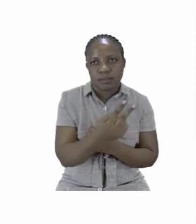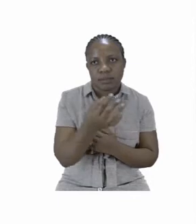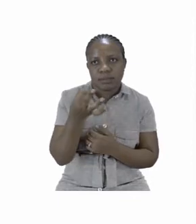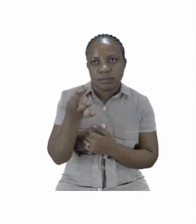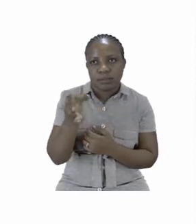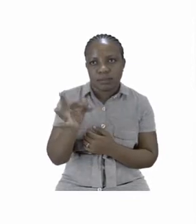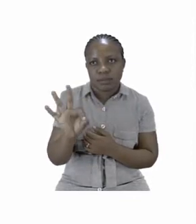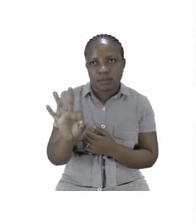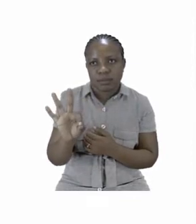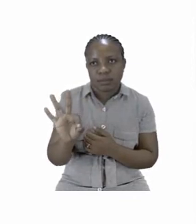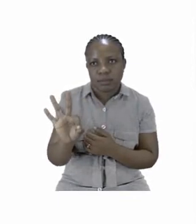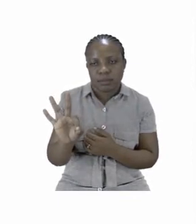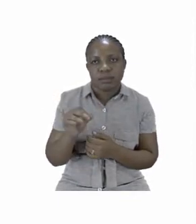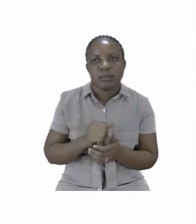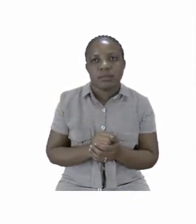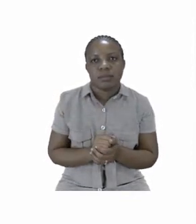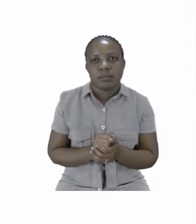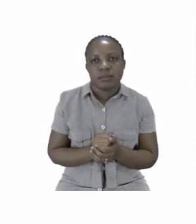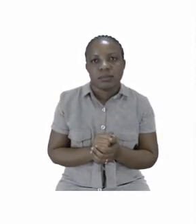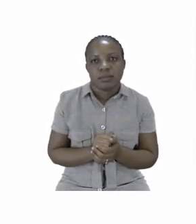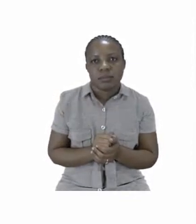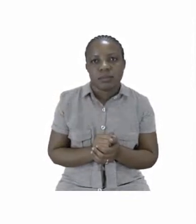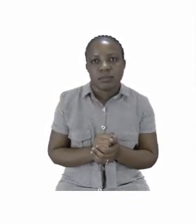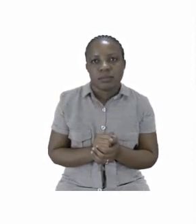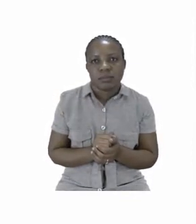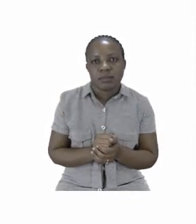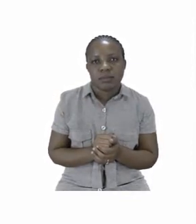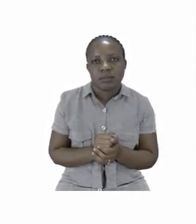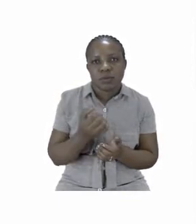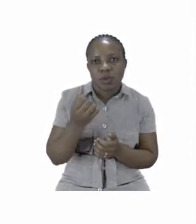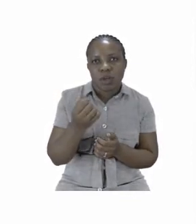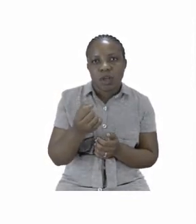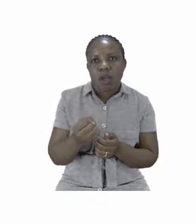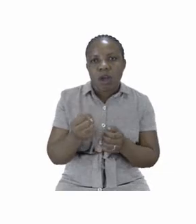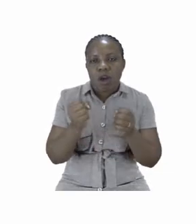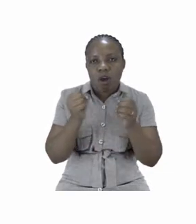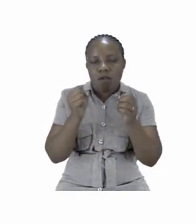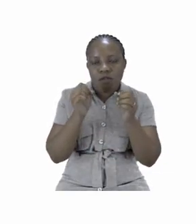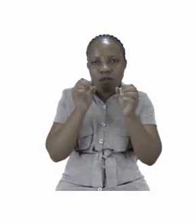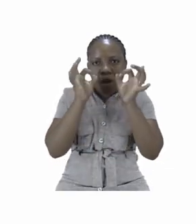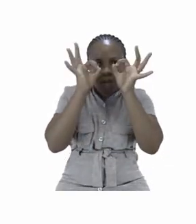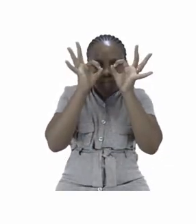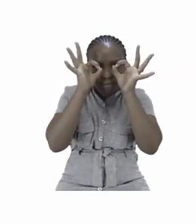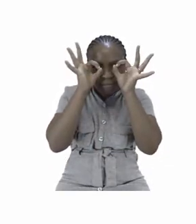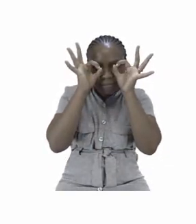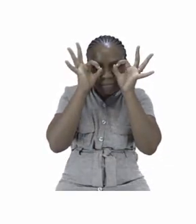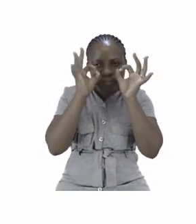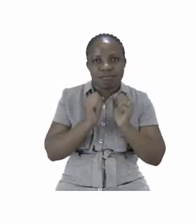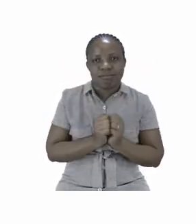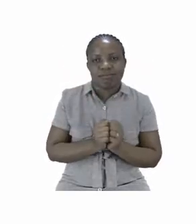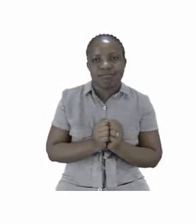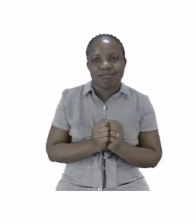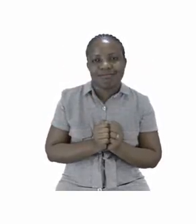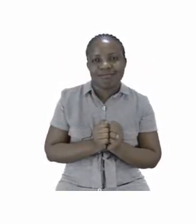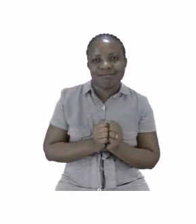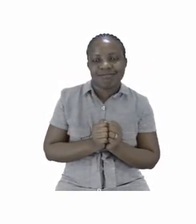29. On page 29, we have Mr. Owl. And Mr. Owl is greeting us. Everybody,